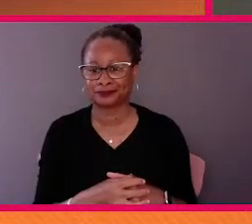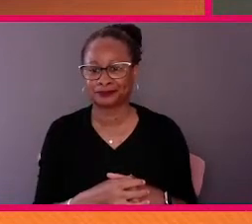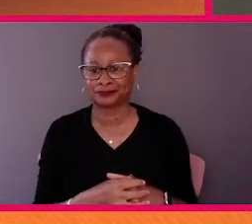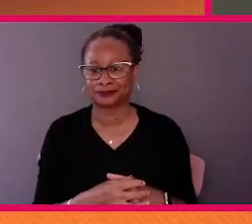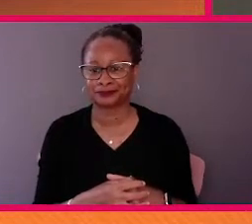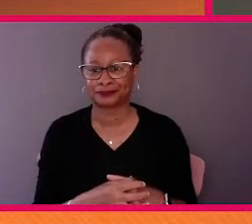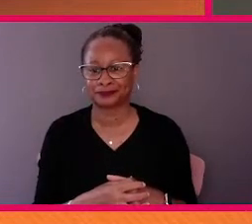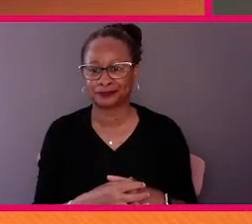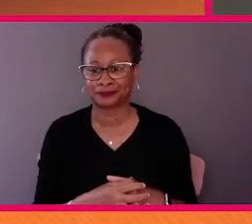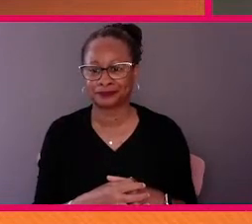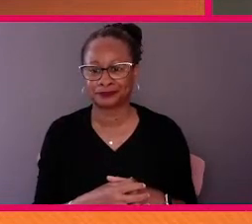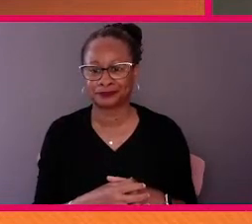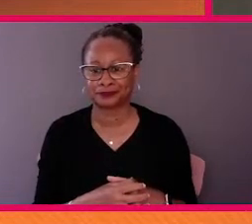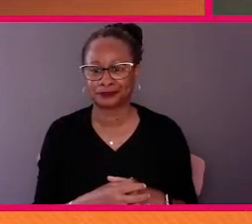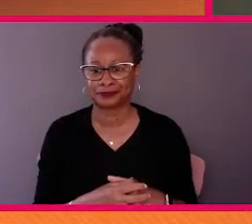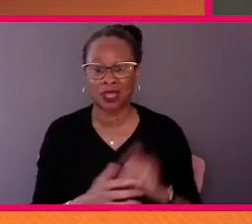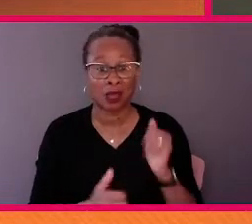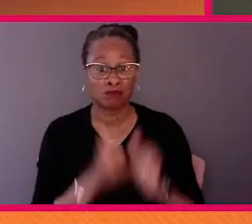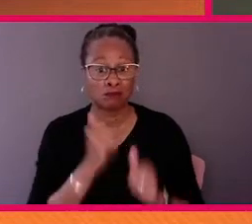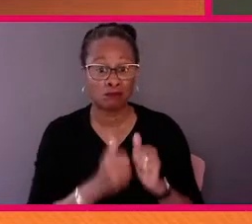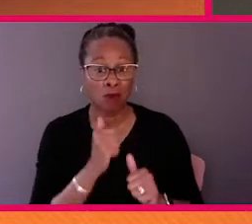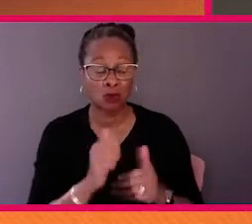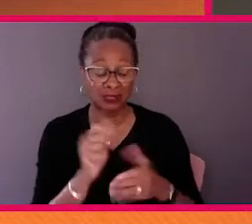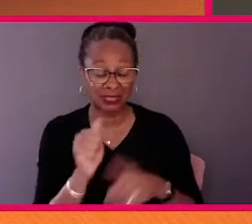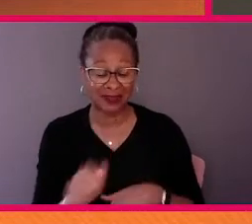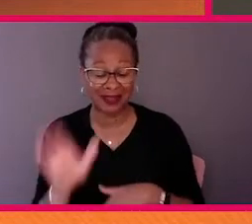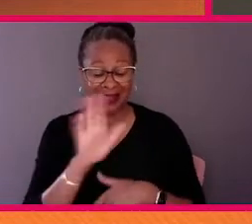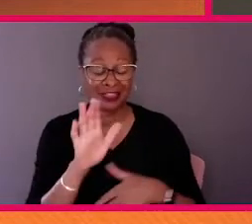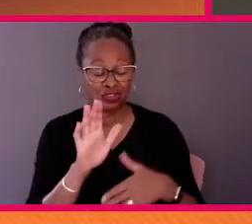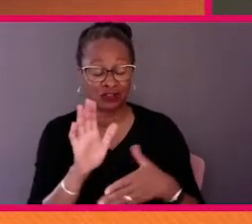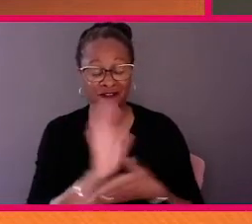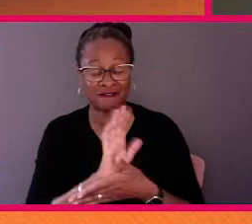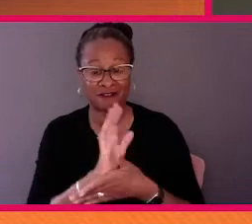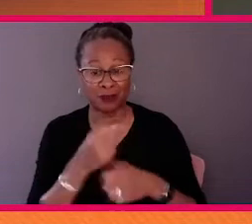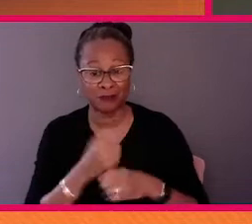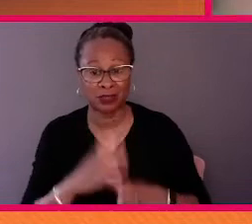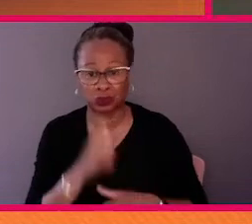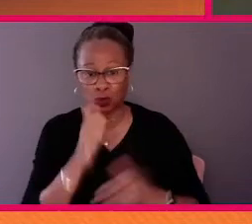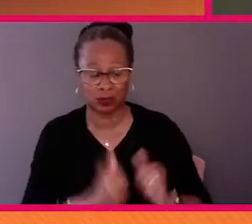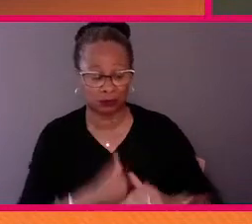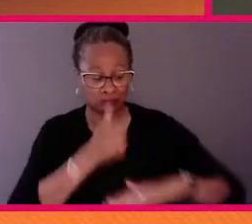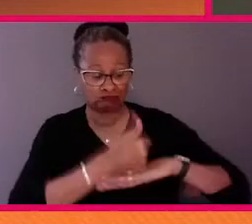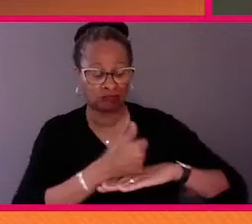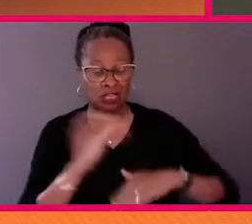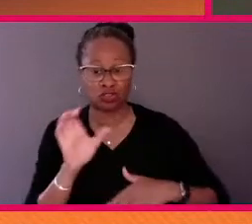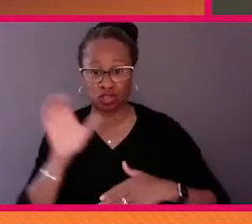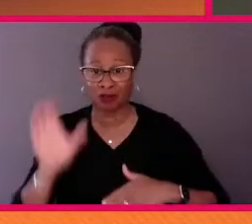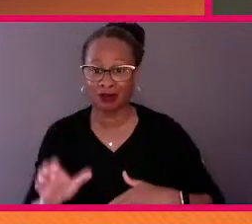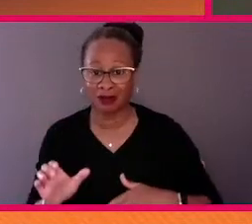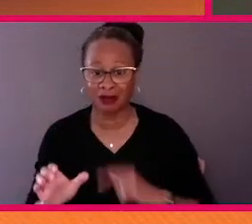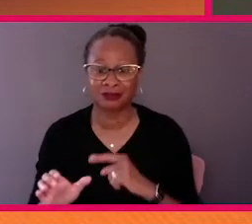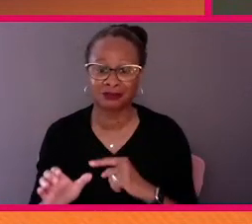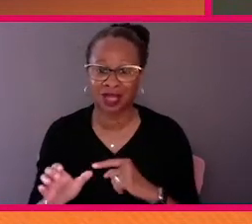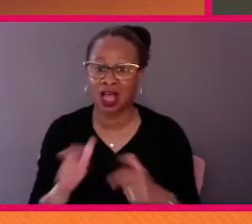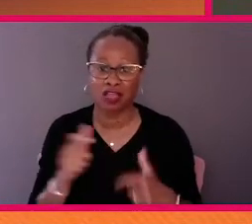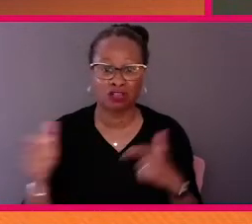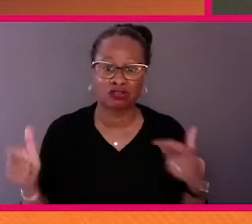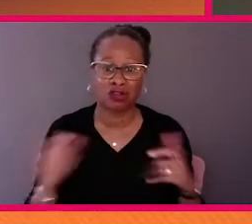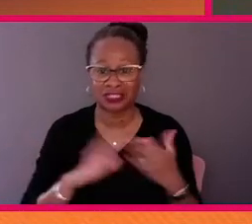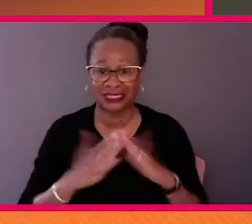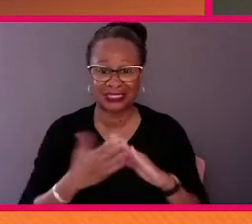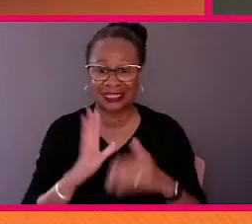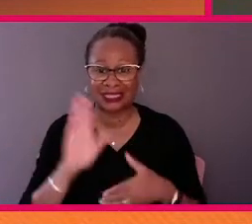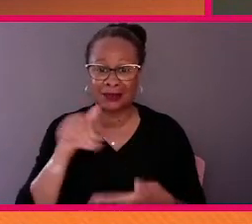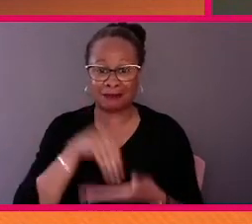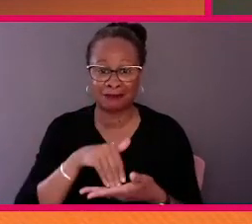most of the filmmakers, Asian filmmakers, based in Chicago, the largest city in the Midwest. And we